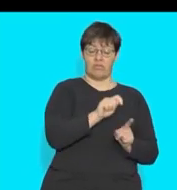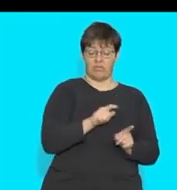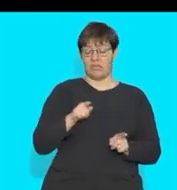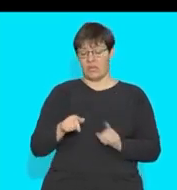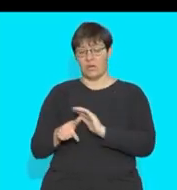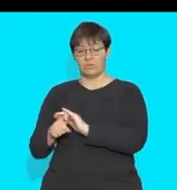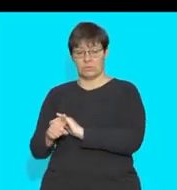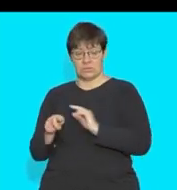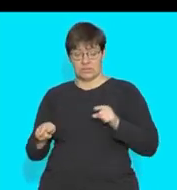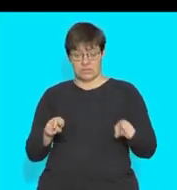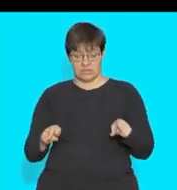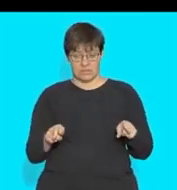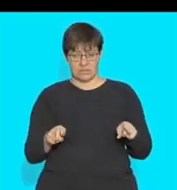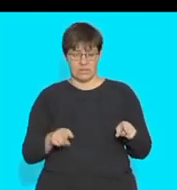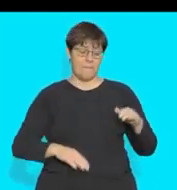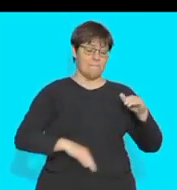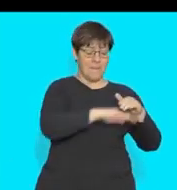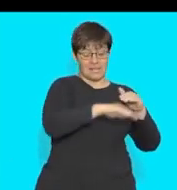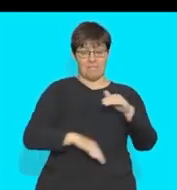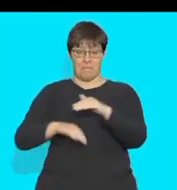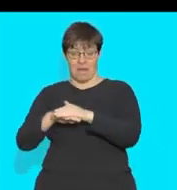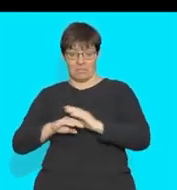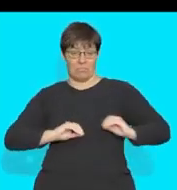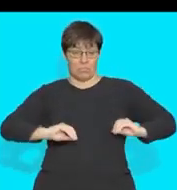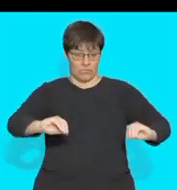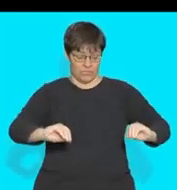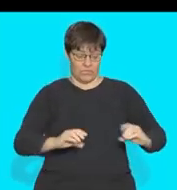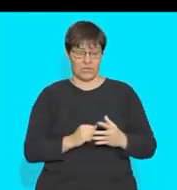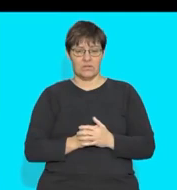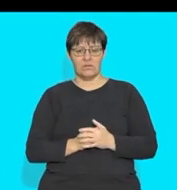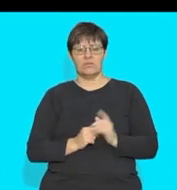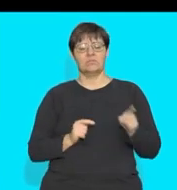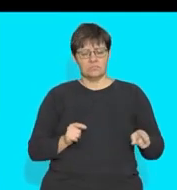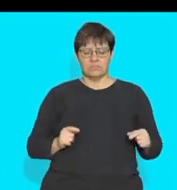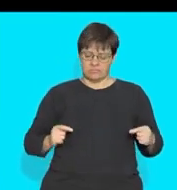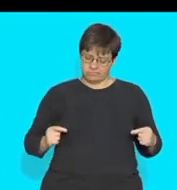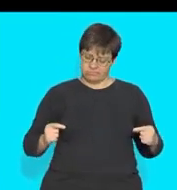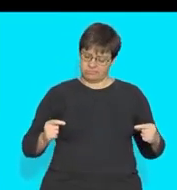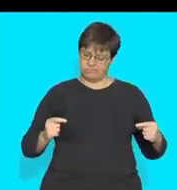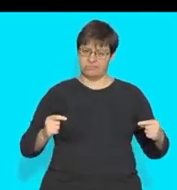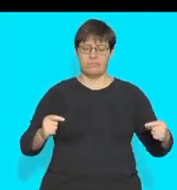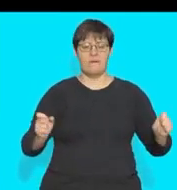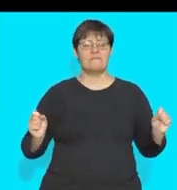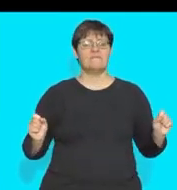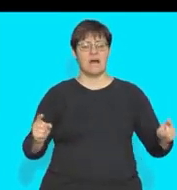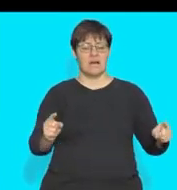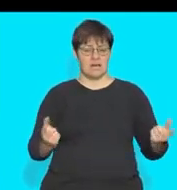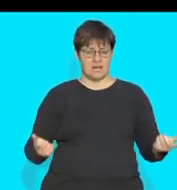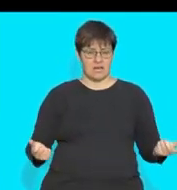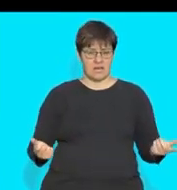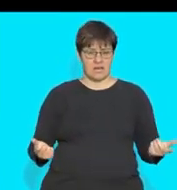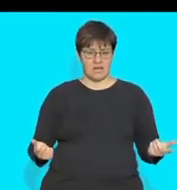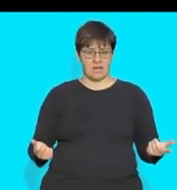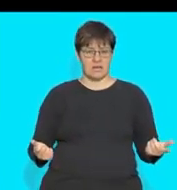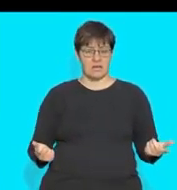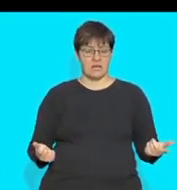the tortoise are now moving at their maximum, and then they say to you, how far will each animal move